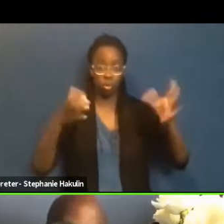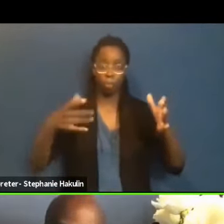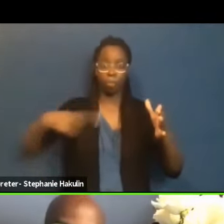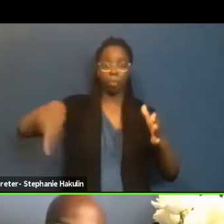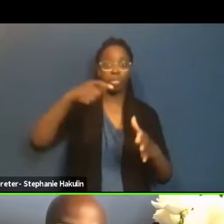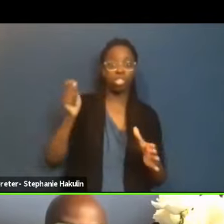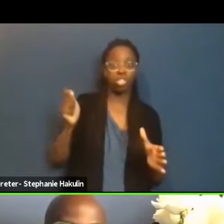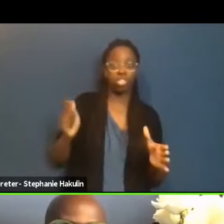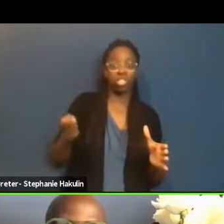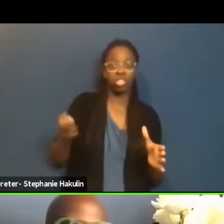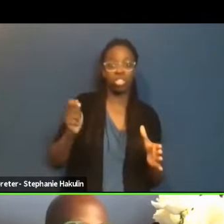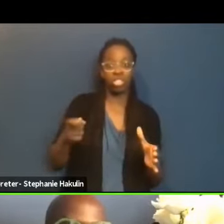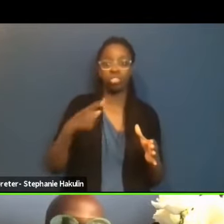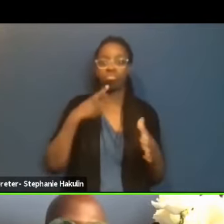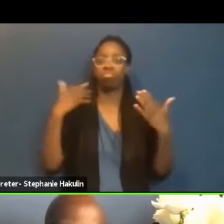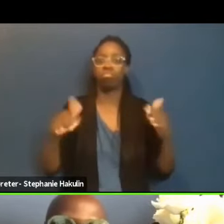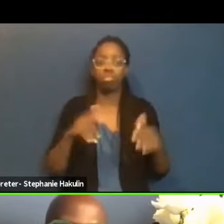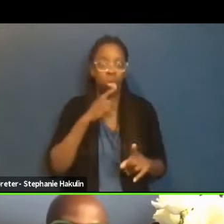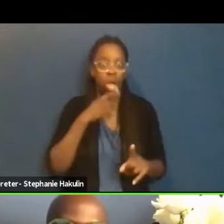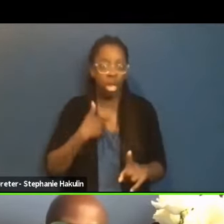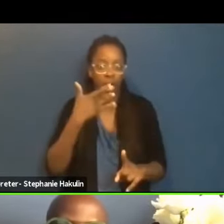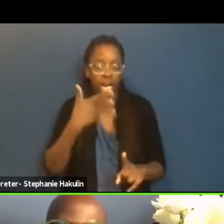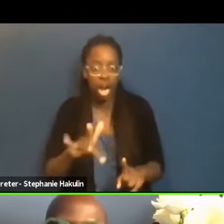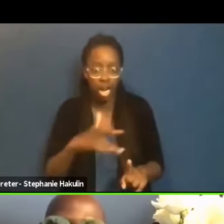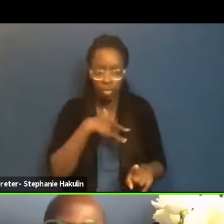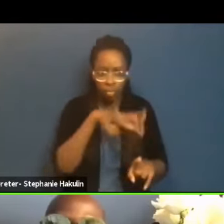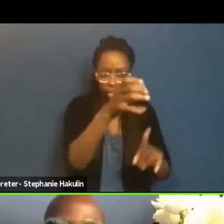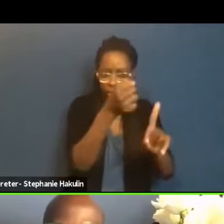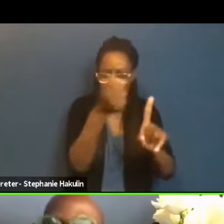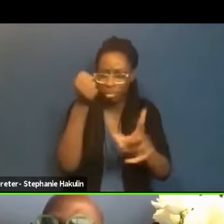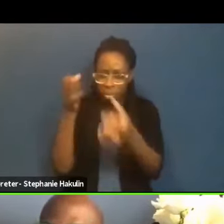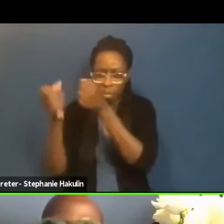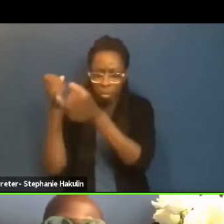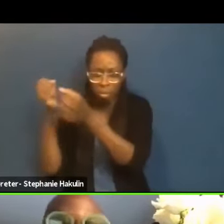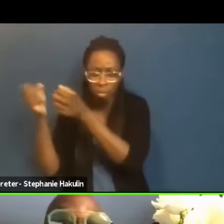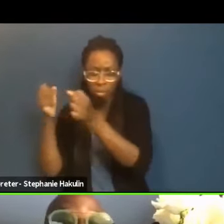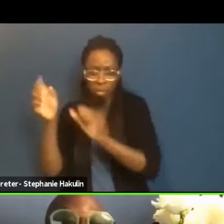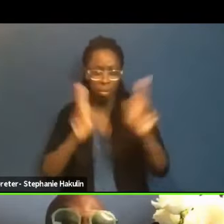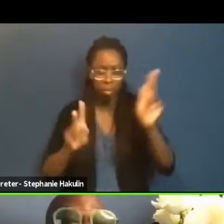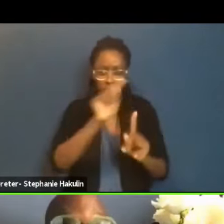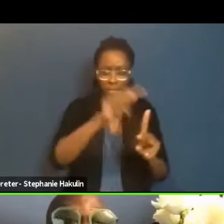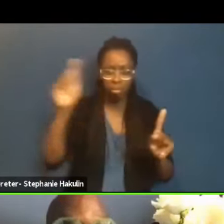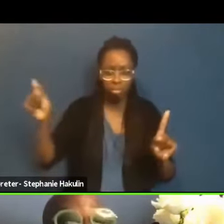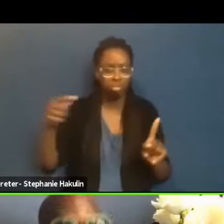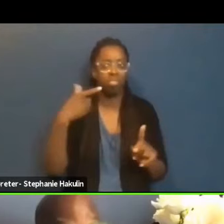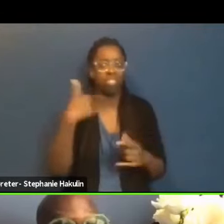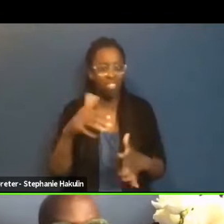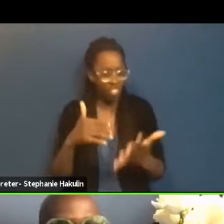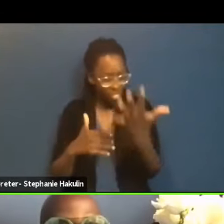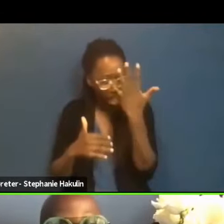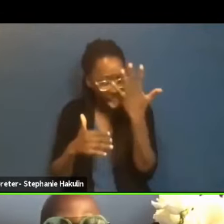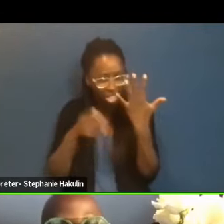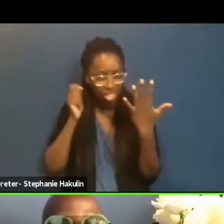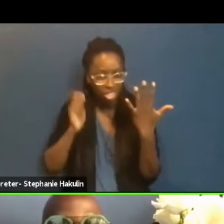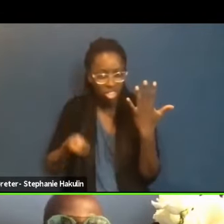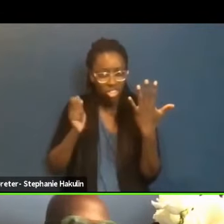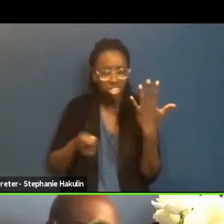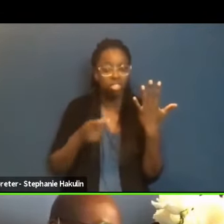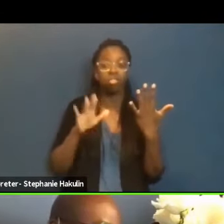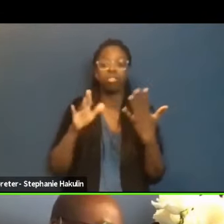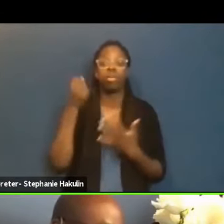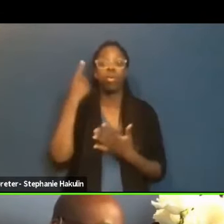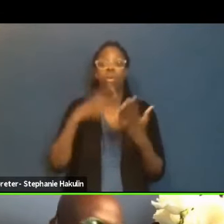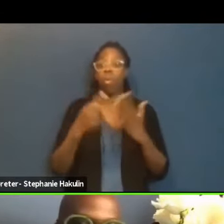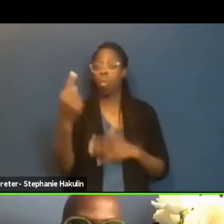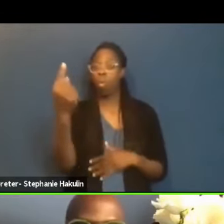so lucky to find these folks, to find these five folks. But one thing I cannot clown is the authority